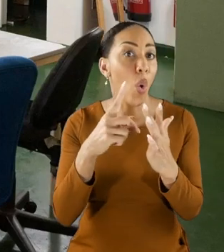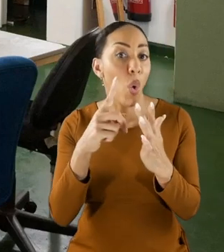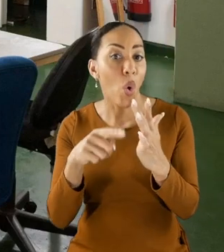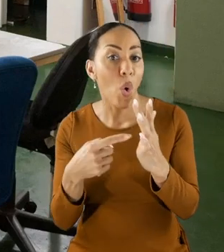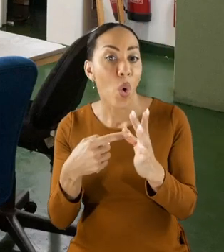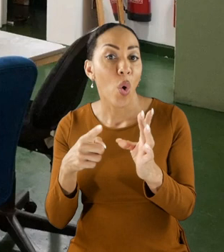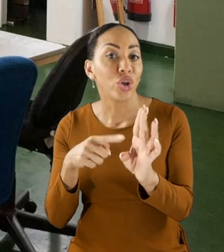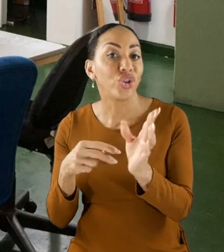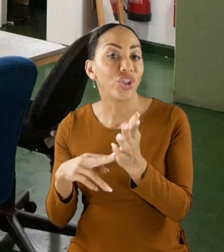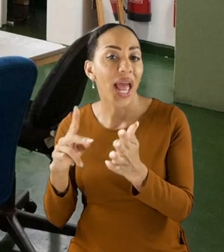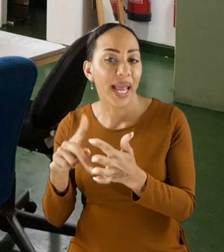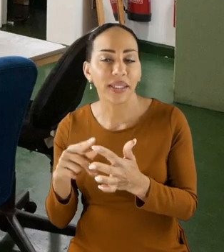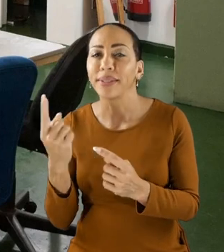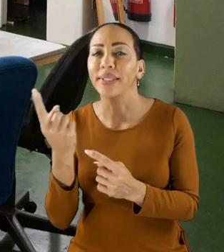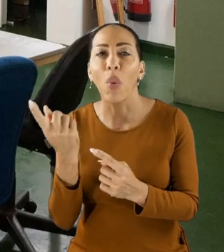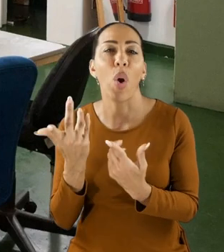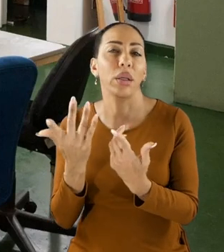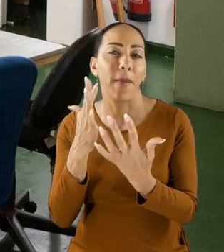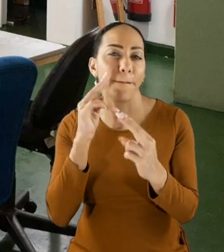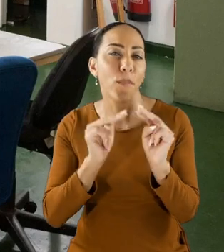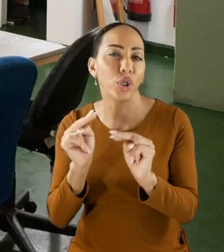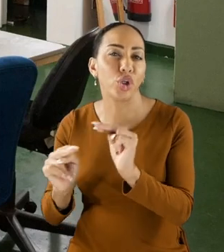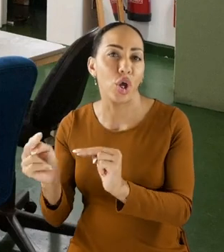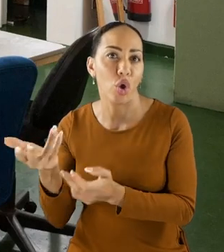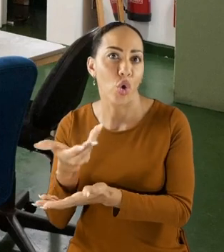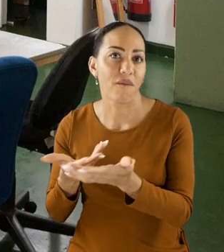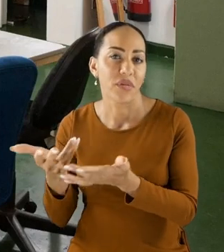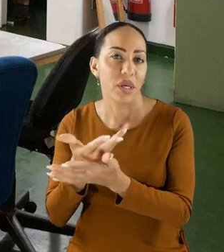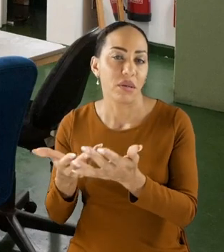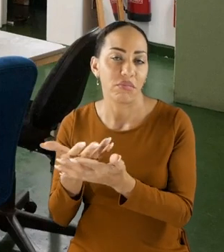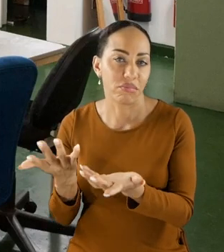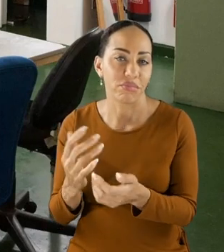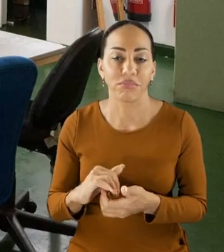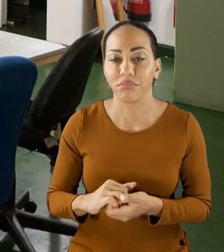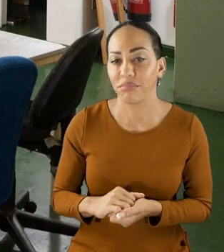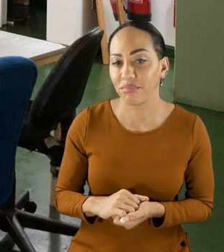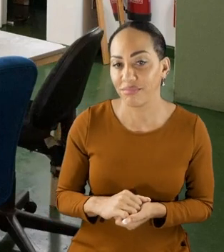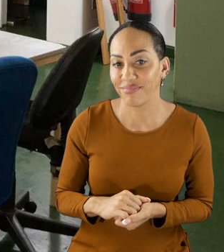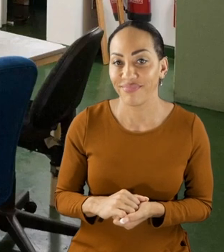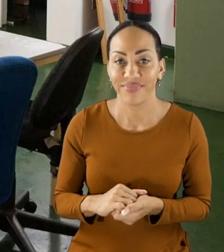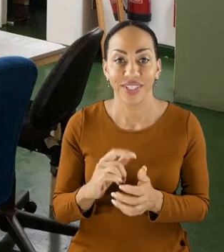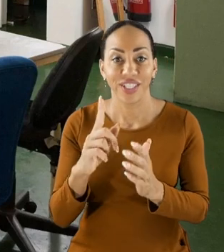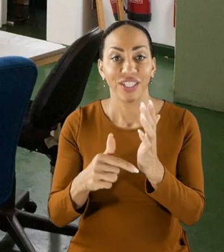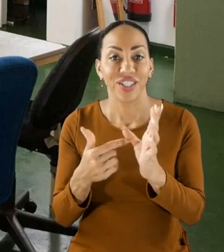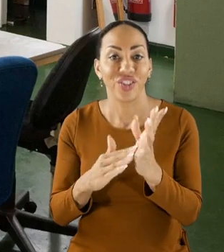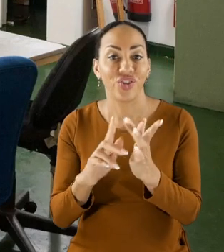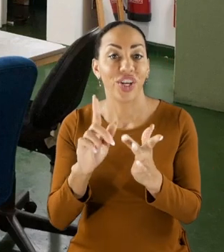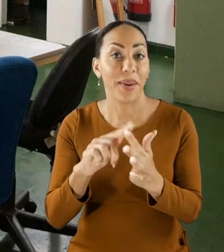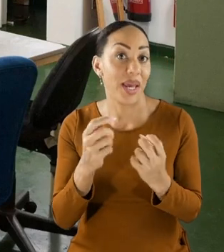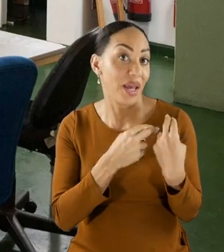window, but someone could or Jane, maybe Jane could or someone could just monitor the conversation, the discussion. So